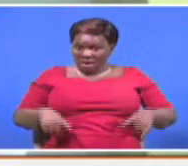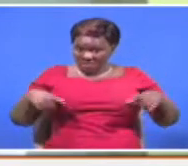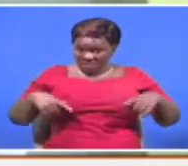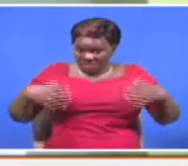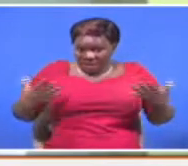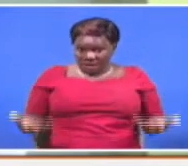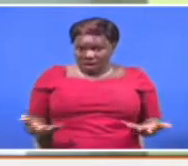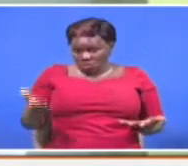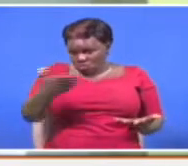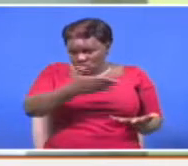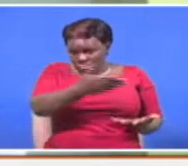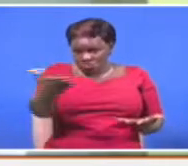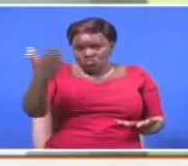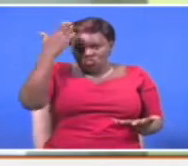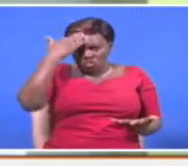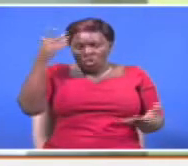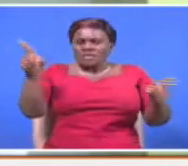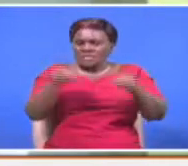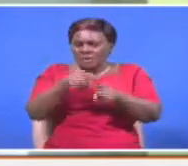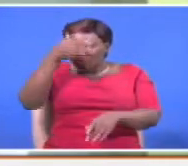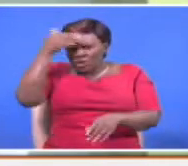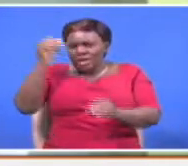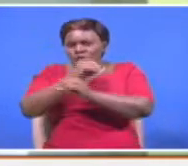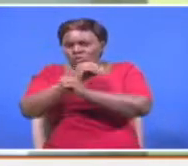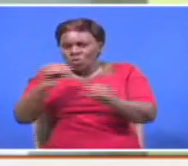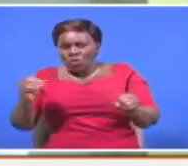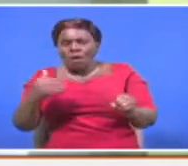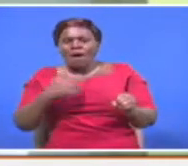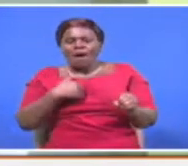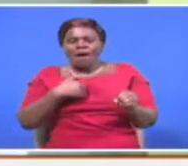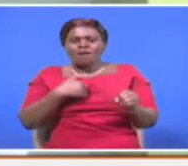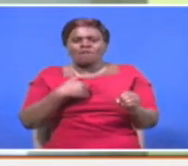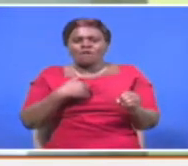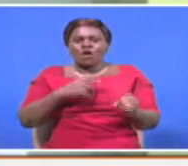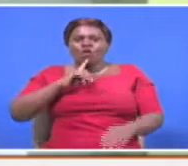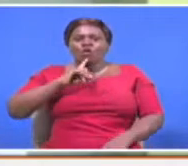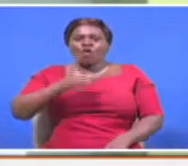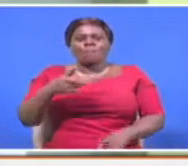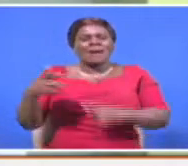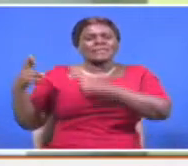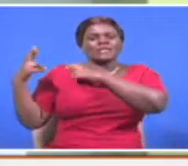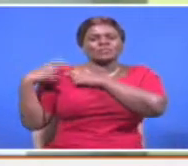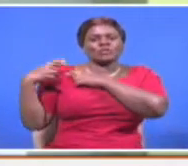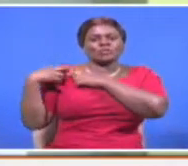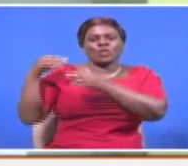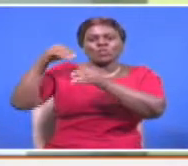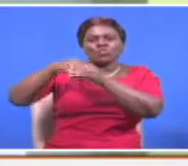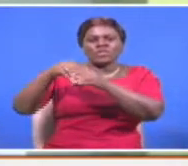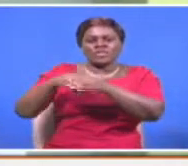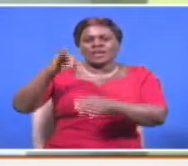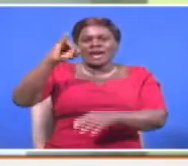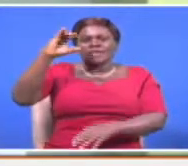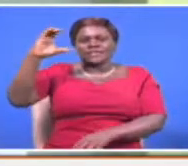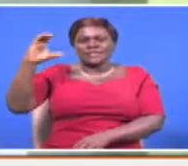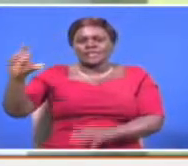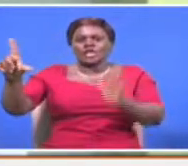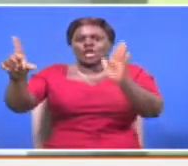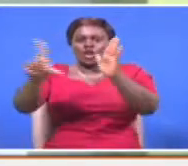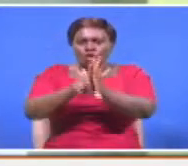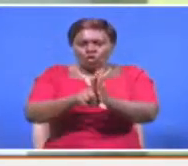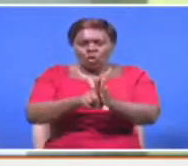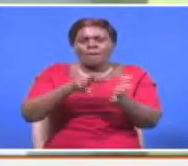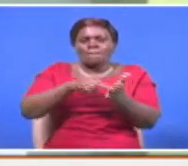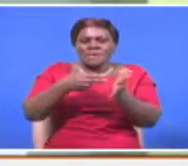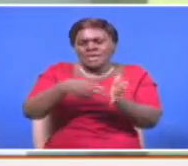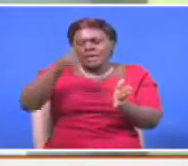what is happening to him. And you should also not forget that there is the doctrine of command responsibility under the ICC statute. And